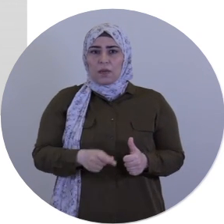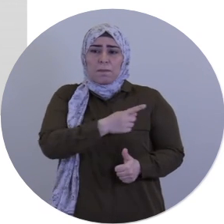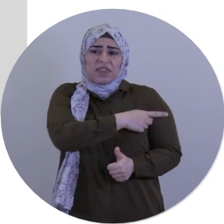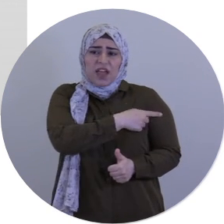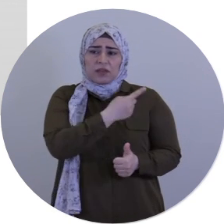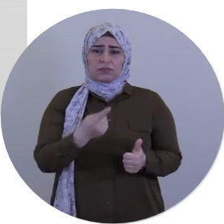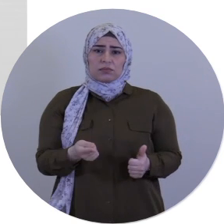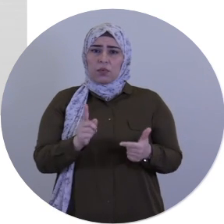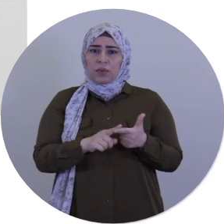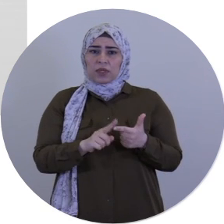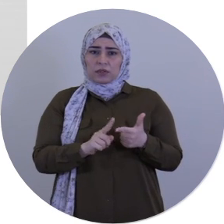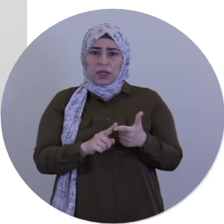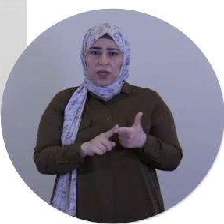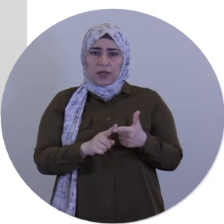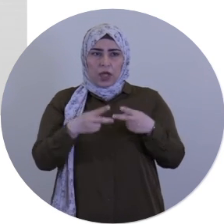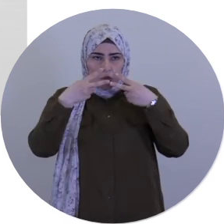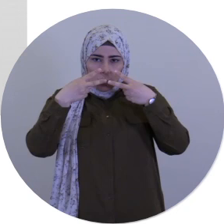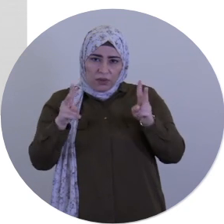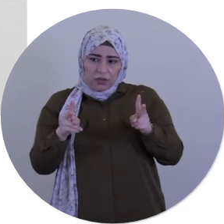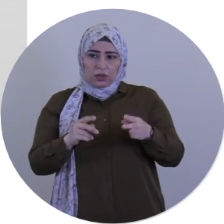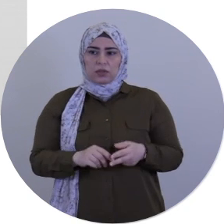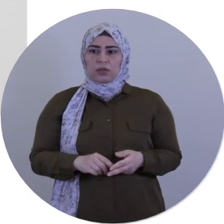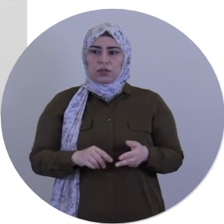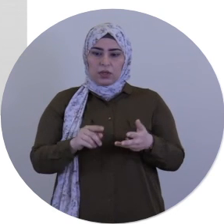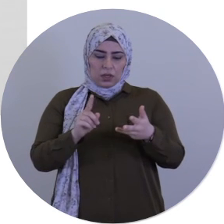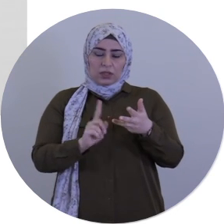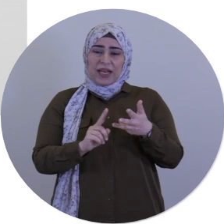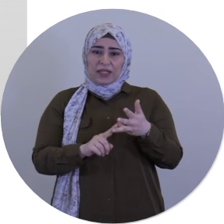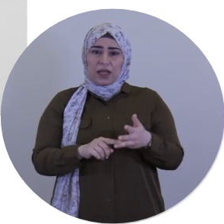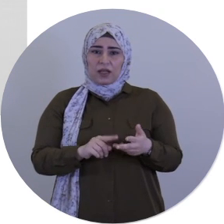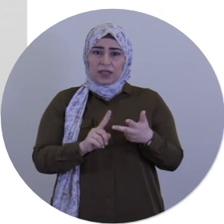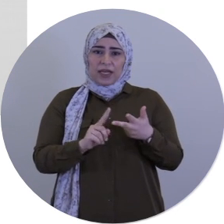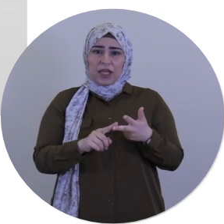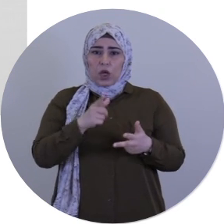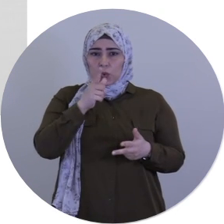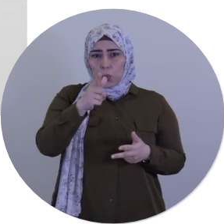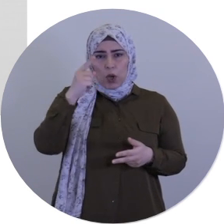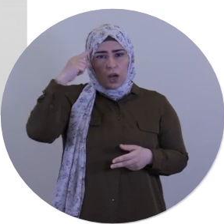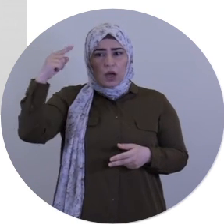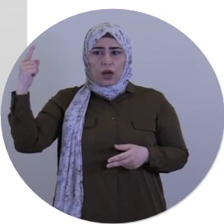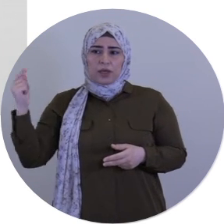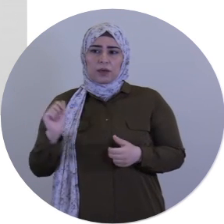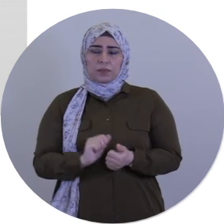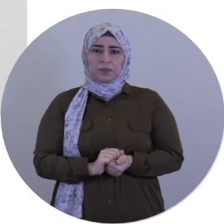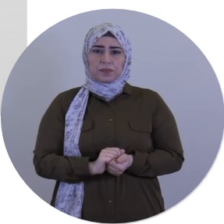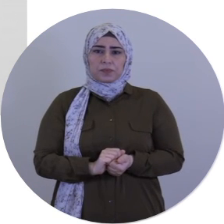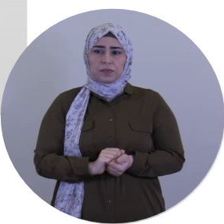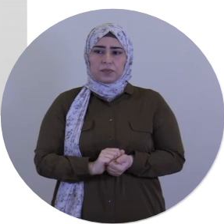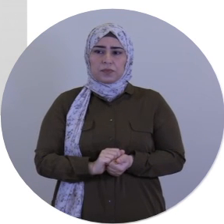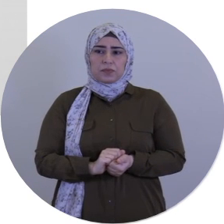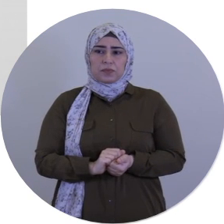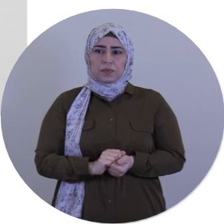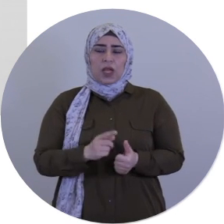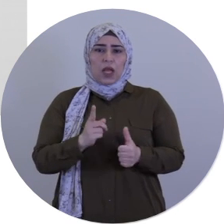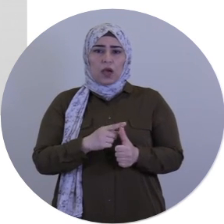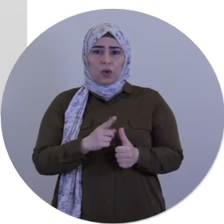examples, agreeing, or expressing opinion. Giving examples by saying, yes, there is a building in our area